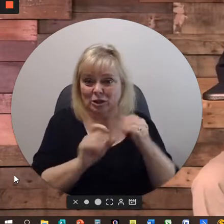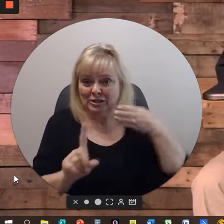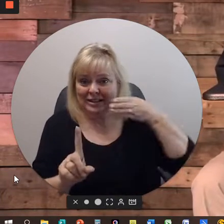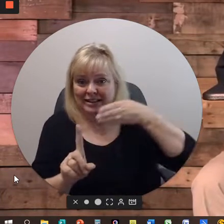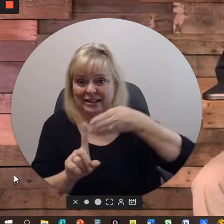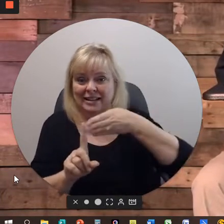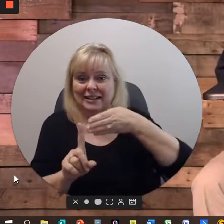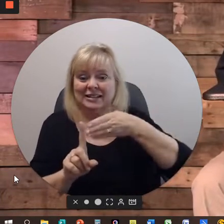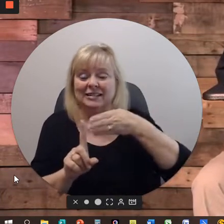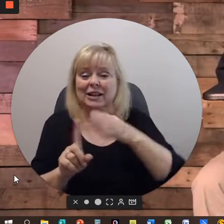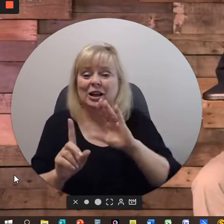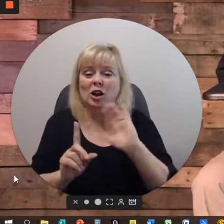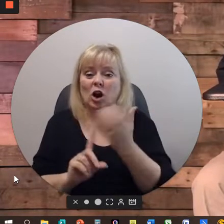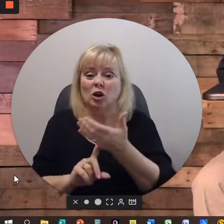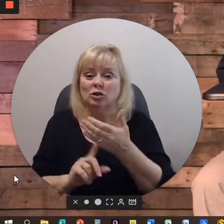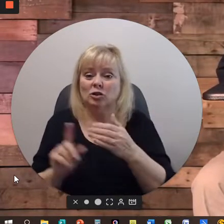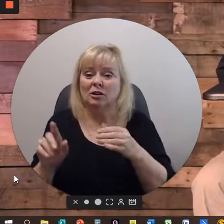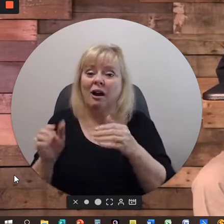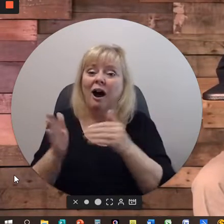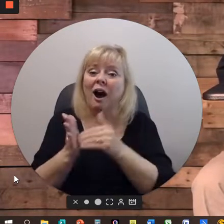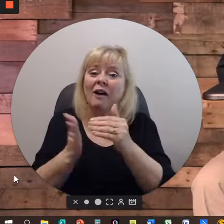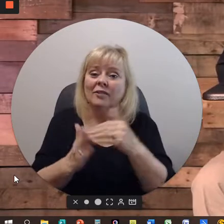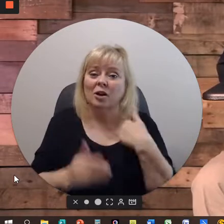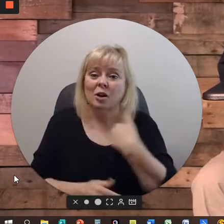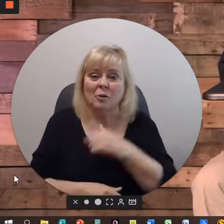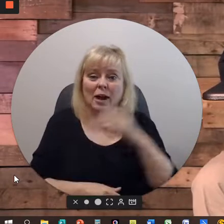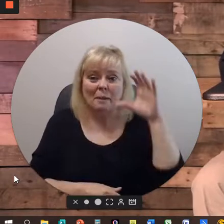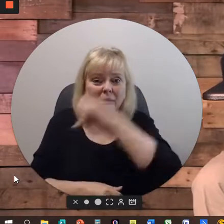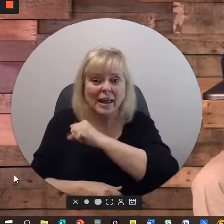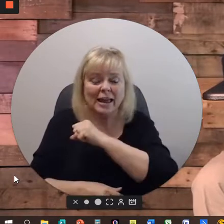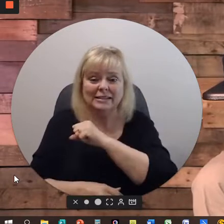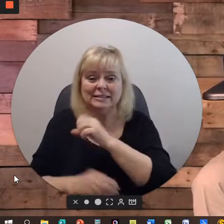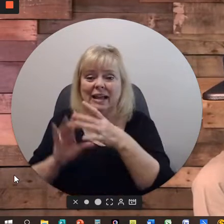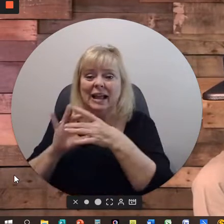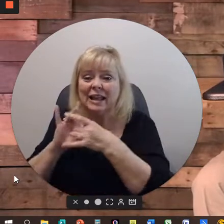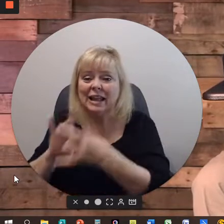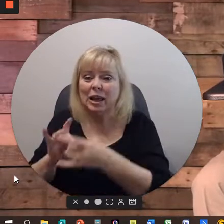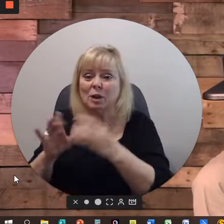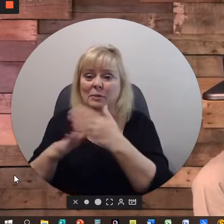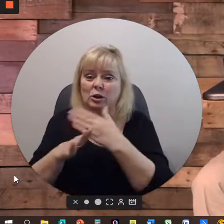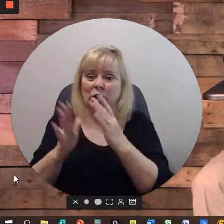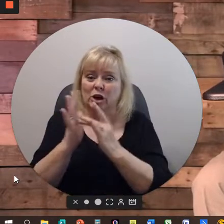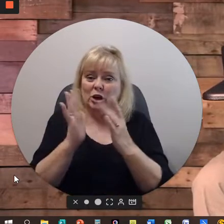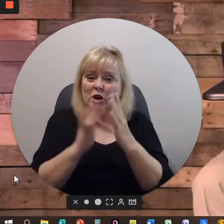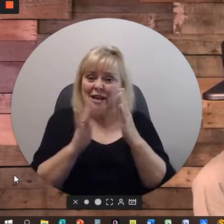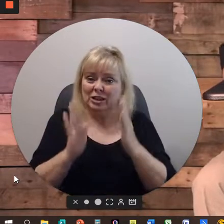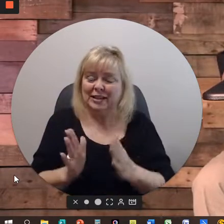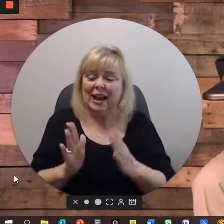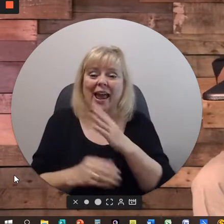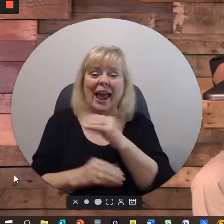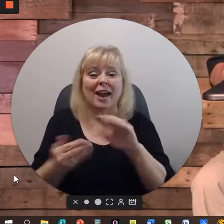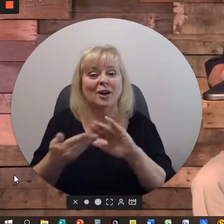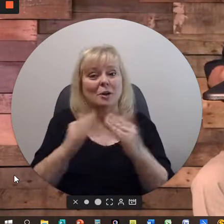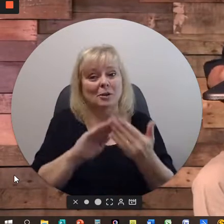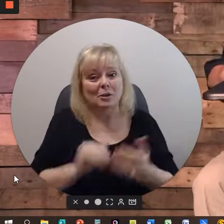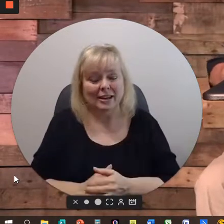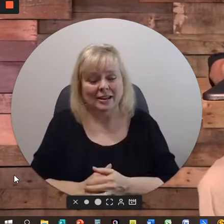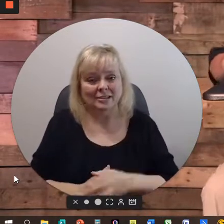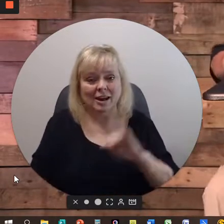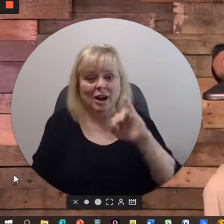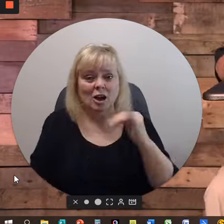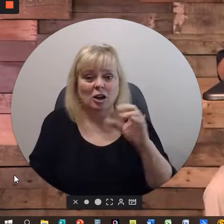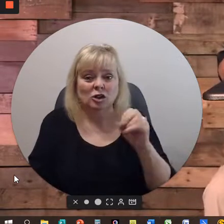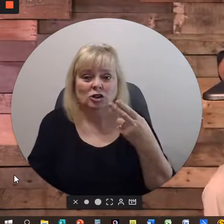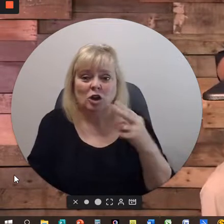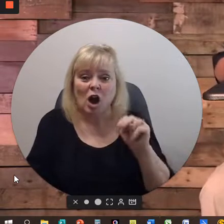often miss other links between Christianity and community. John Wesley, the founder of